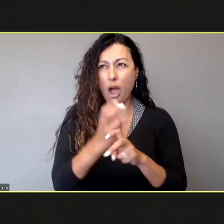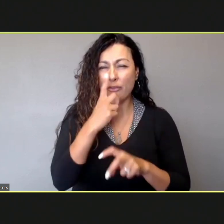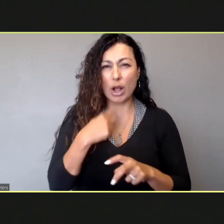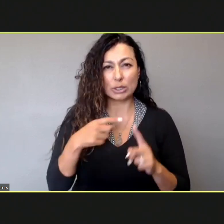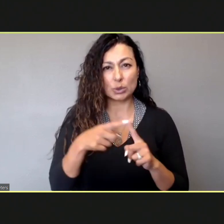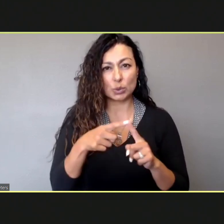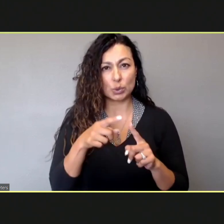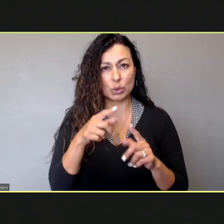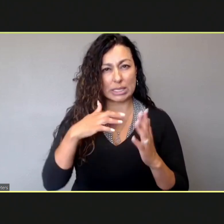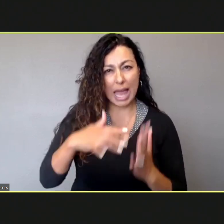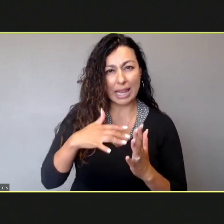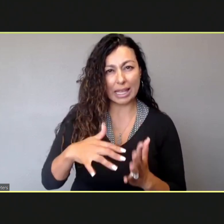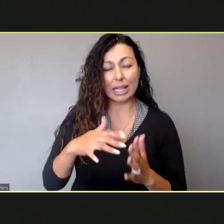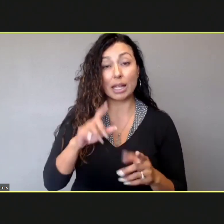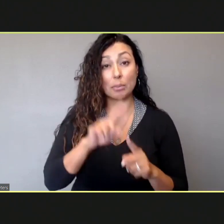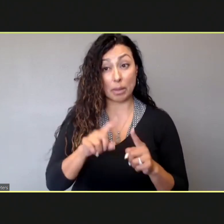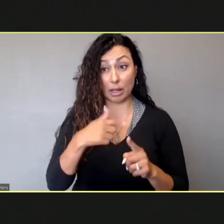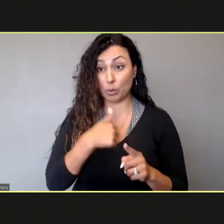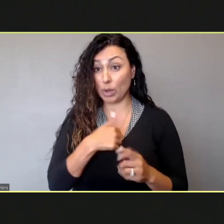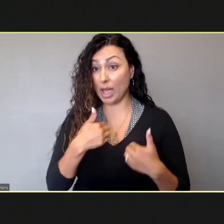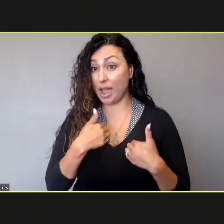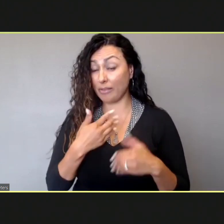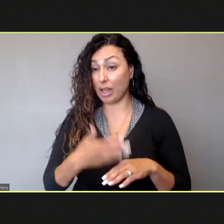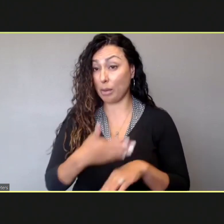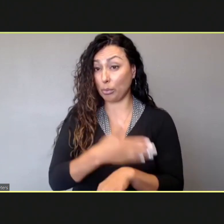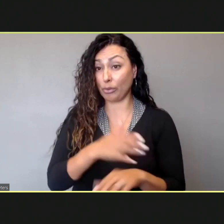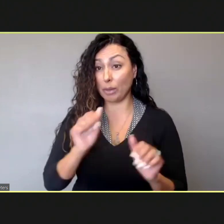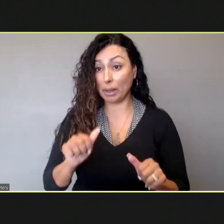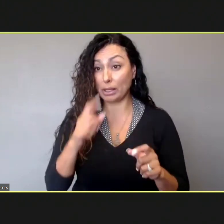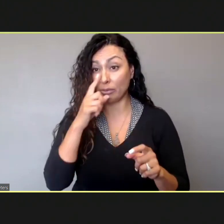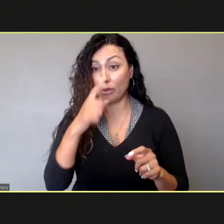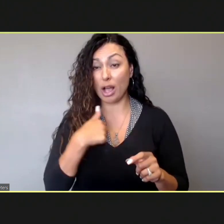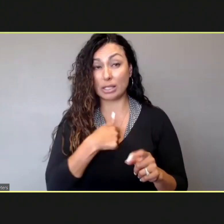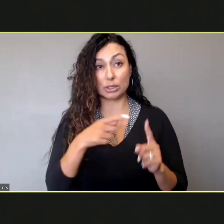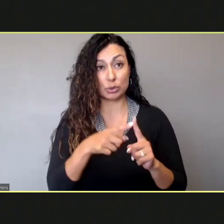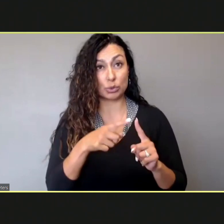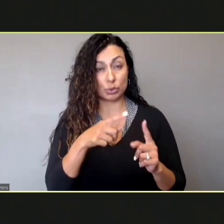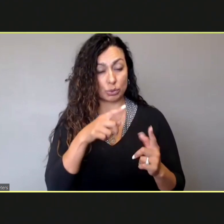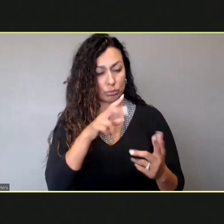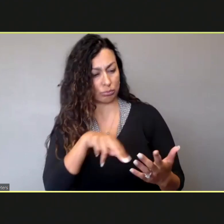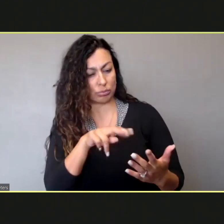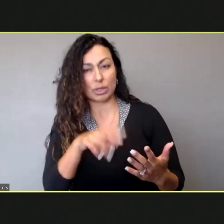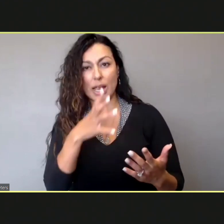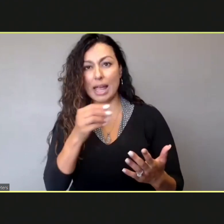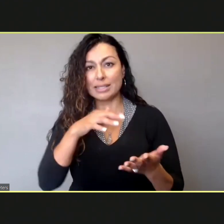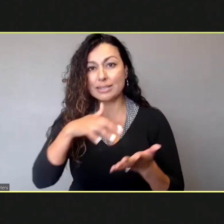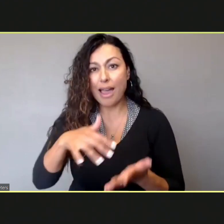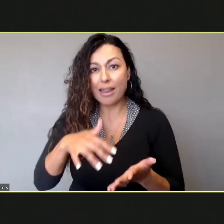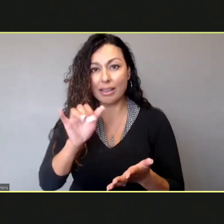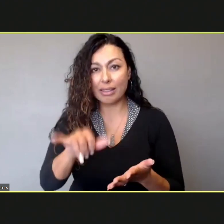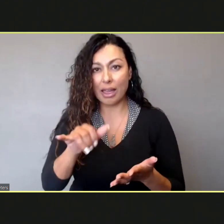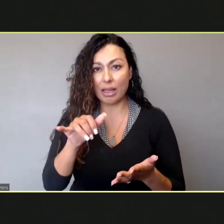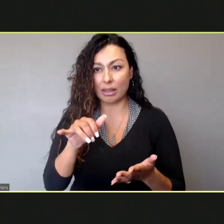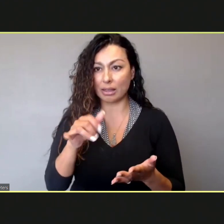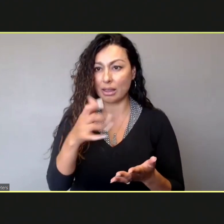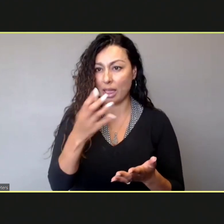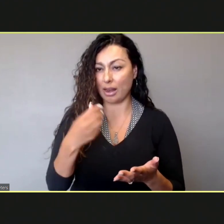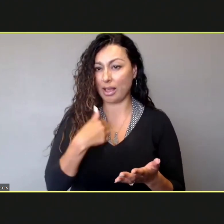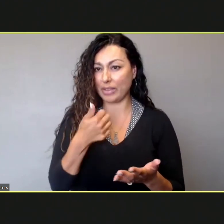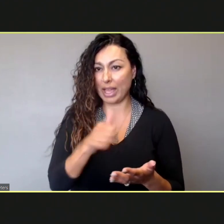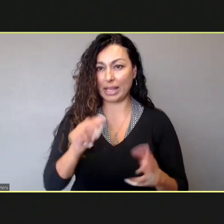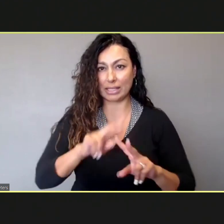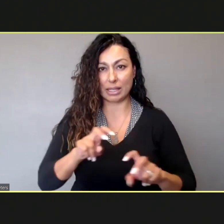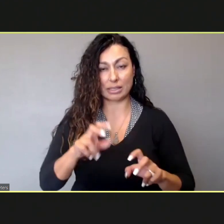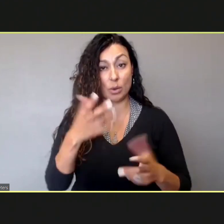we've been able to improve our ability to get our hands around that for study purposes, and if we have any assessment of the impact on